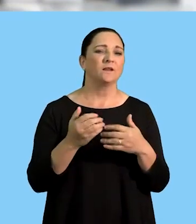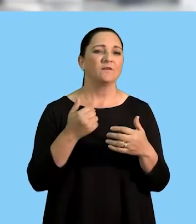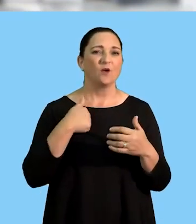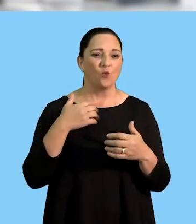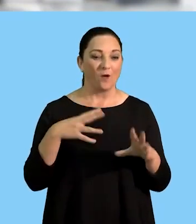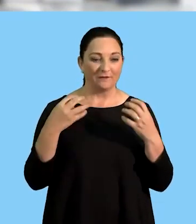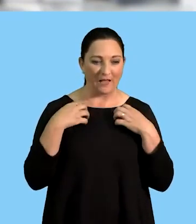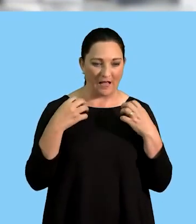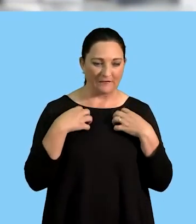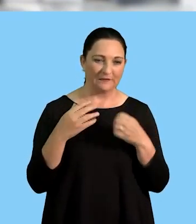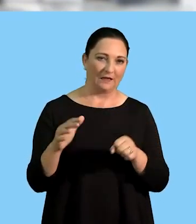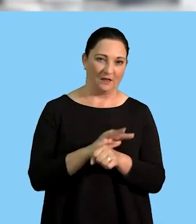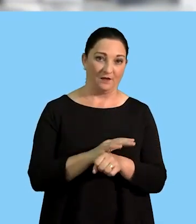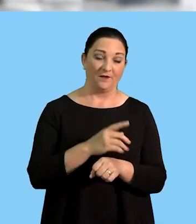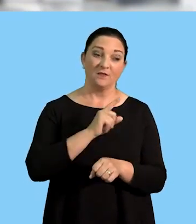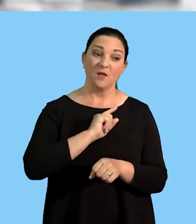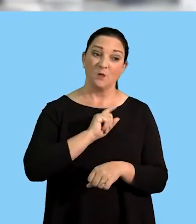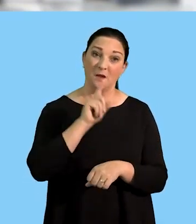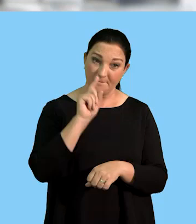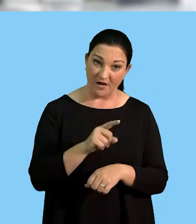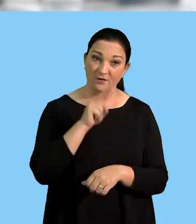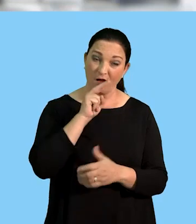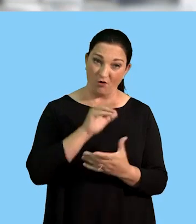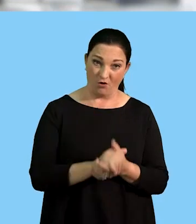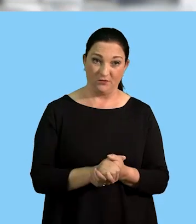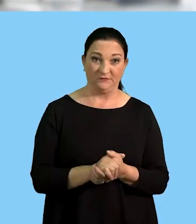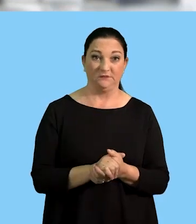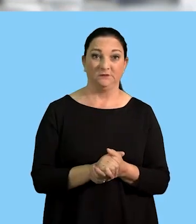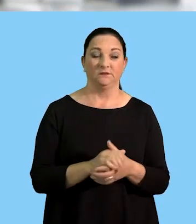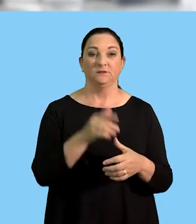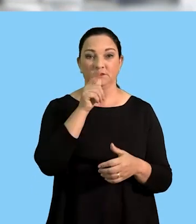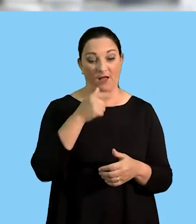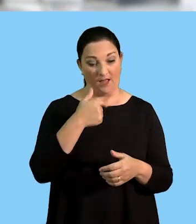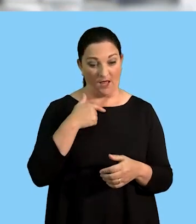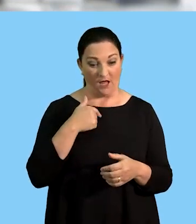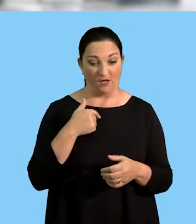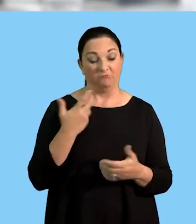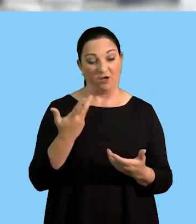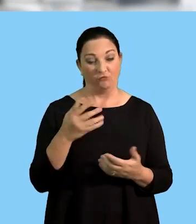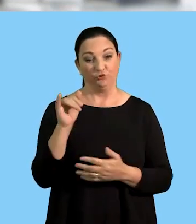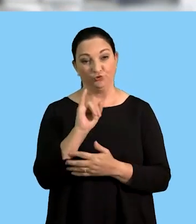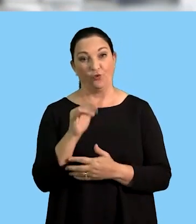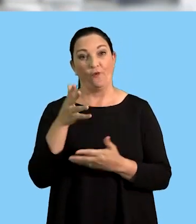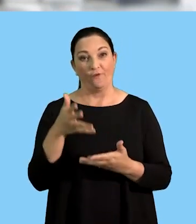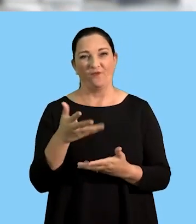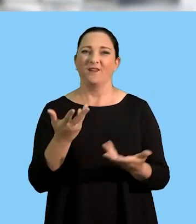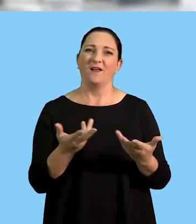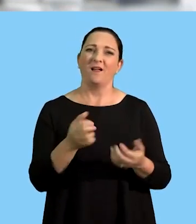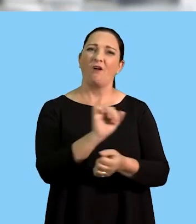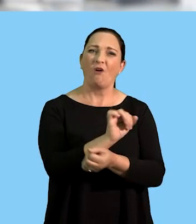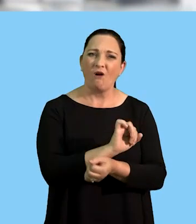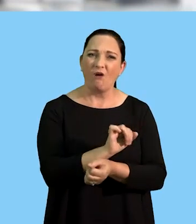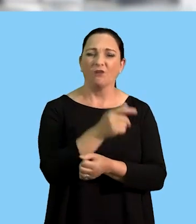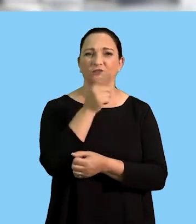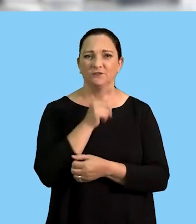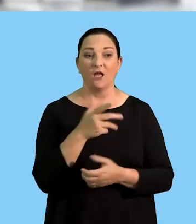cover. So they need to be honest to say, this is what I'm going to be insured for. If it's a car, you need to